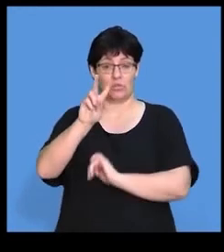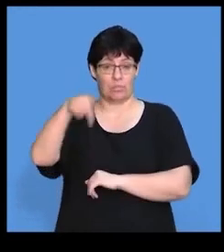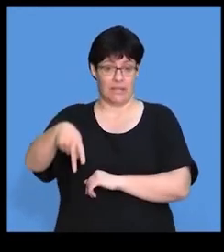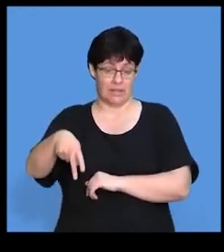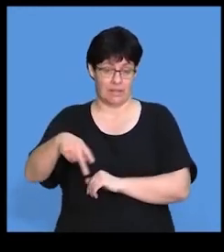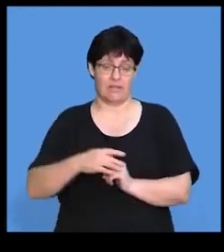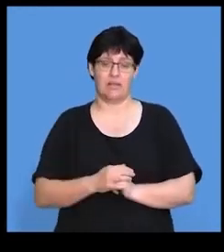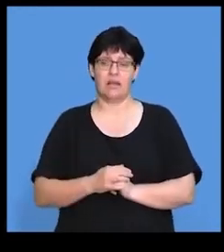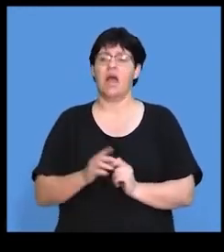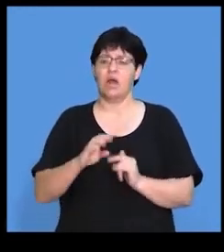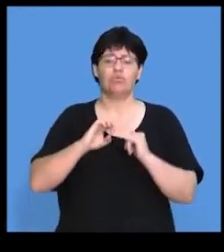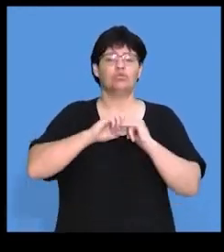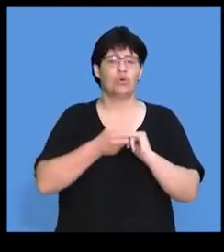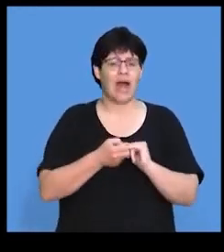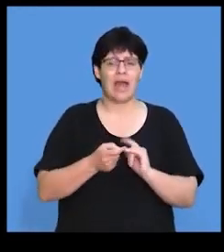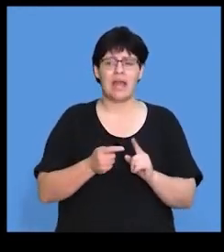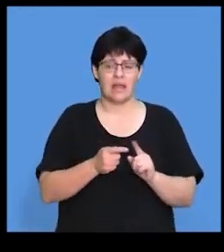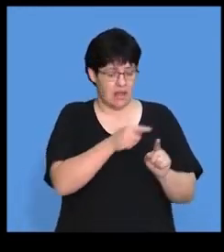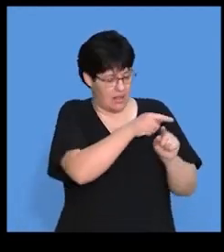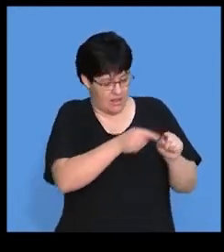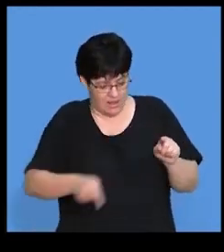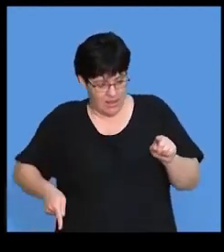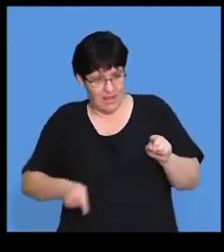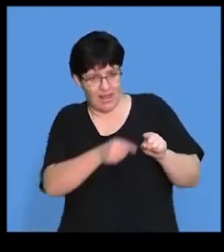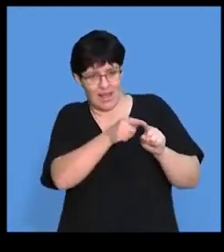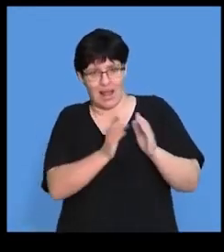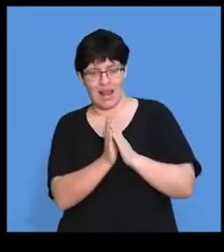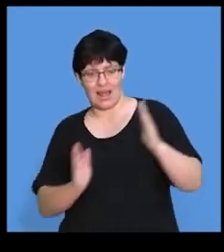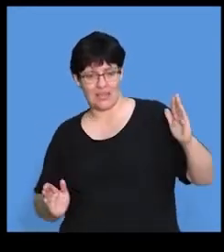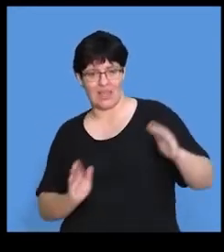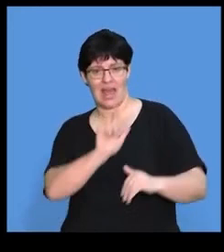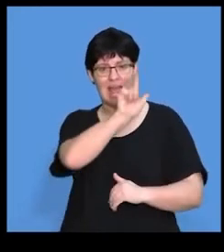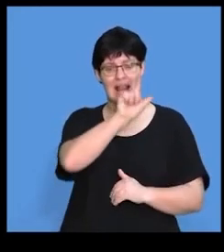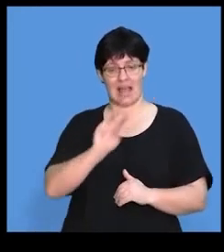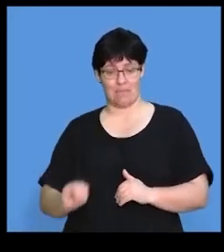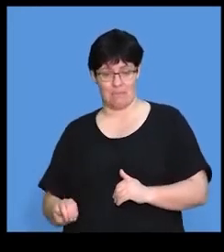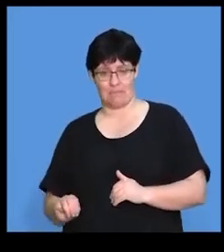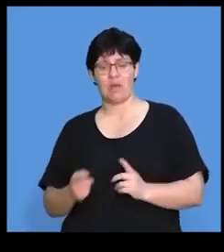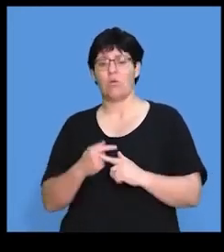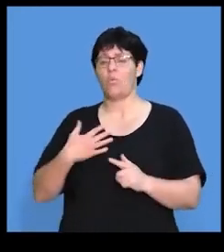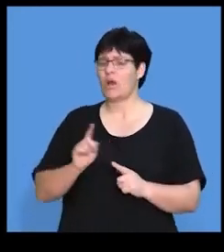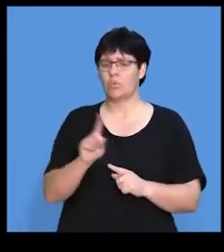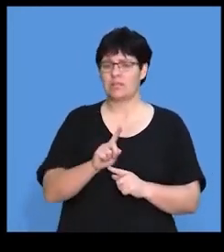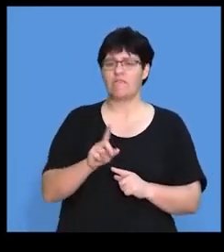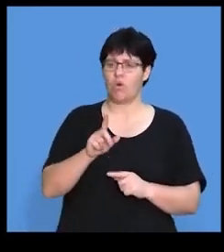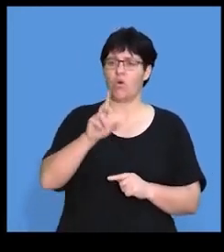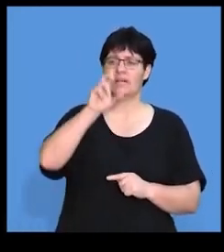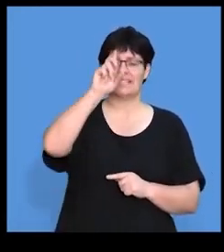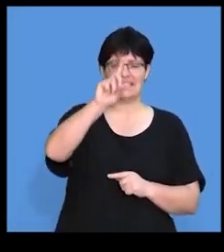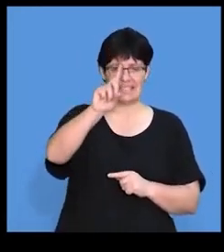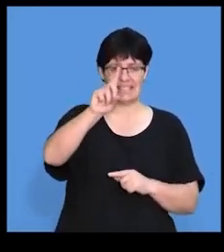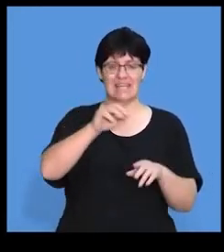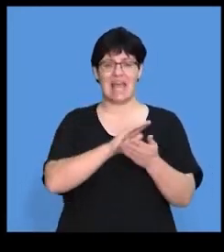minus 2p. And we're trying to get the length of this side over here, Lm, and we're trying to get it in terms of